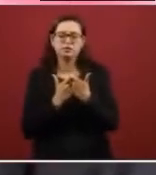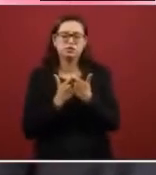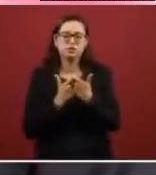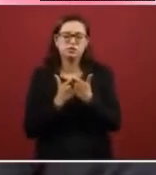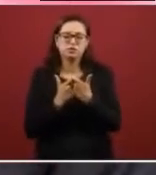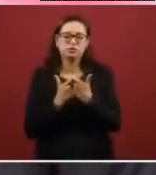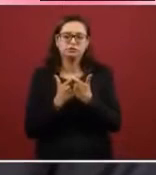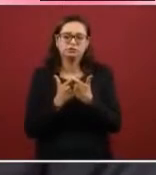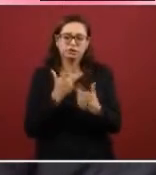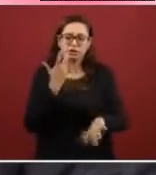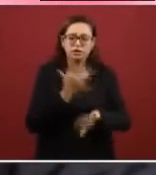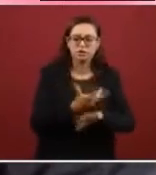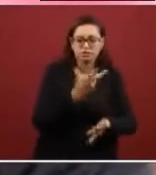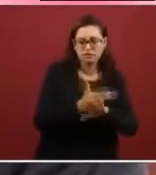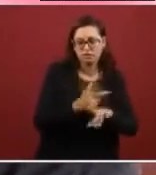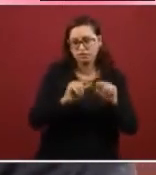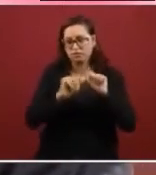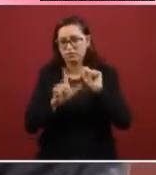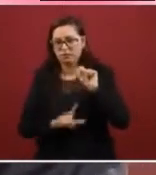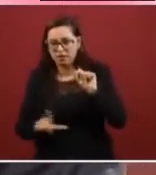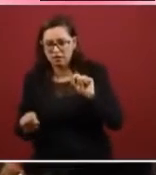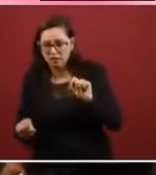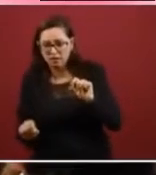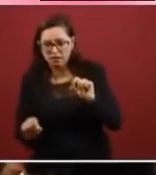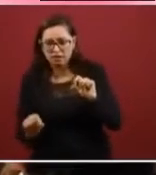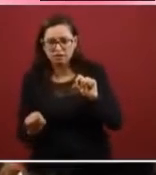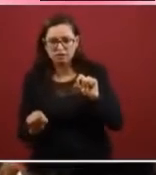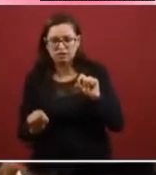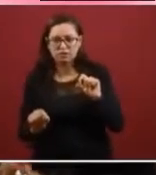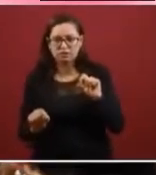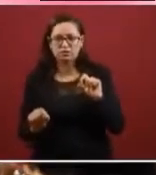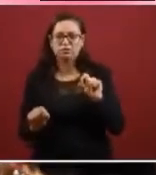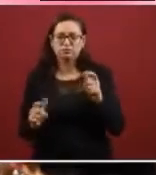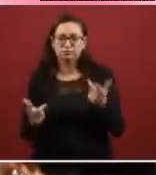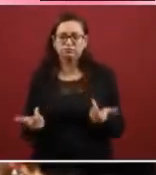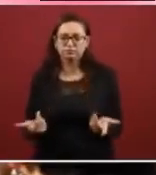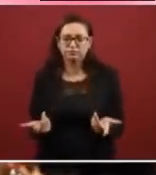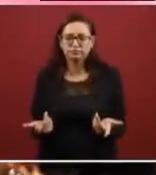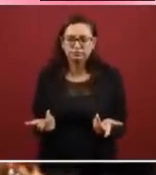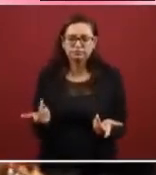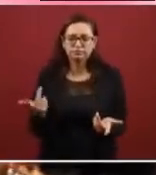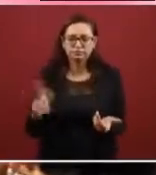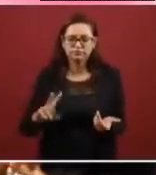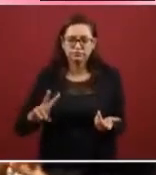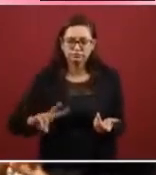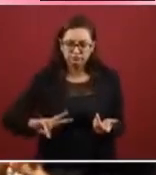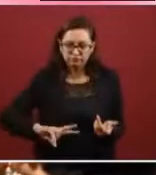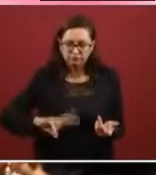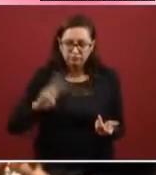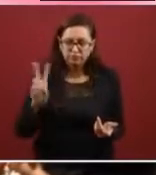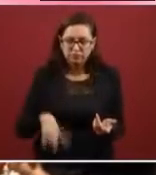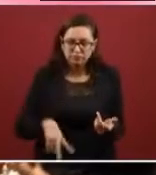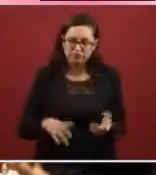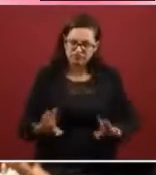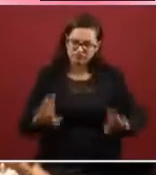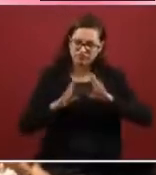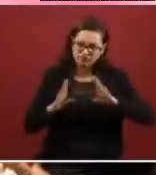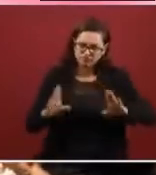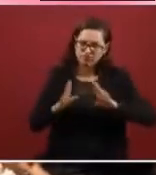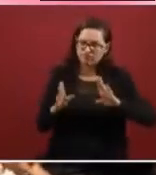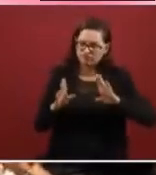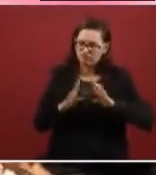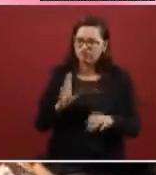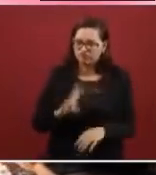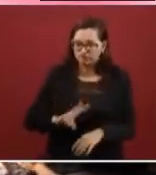to be entre Estados Unidos y México, with the U.S. and Mexico que en efecto era that in effect was armamentista.